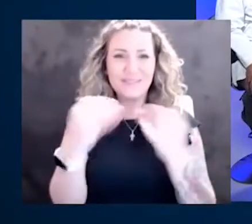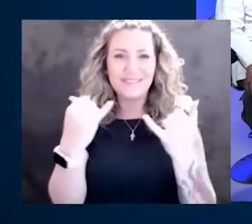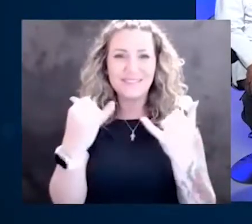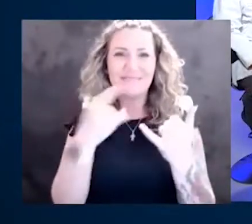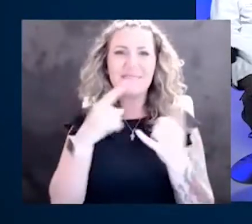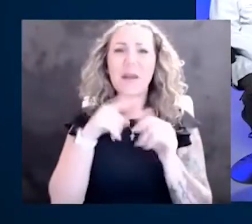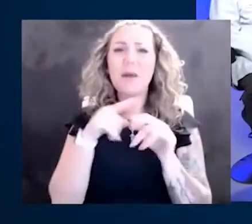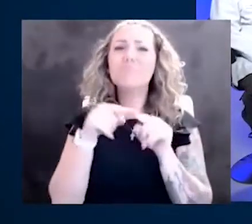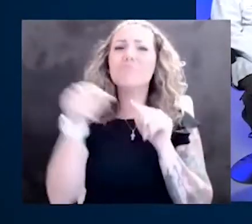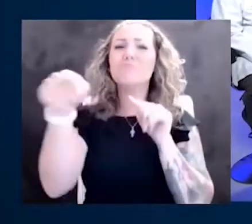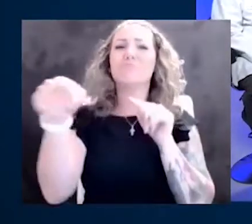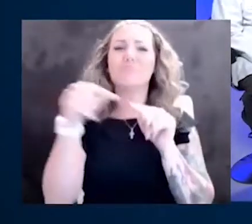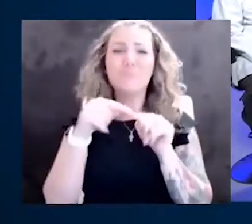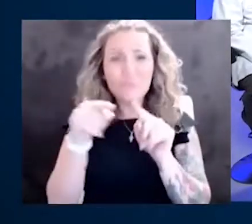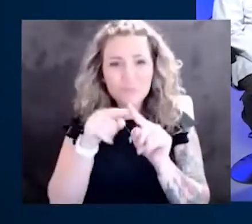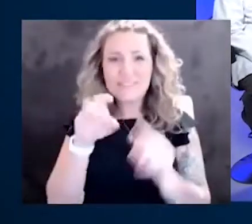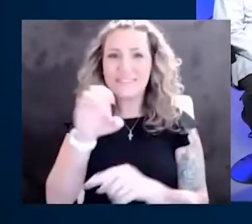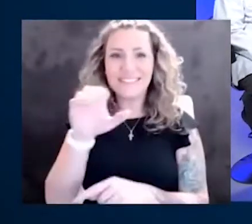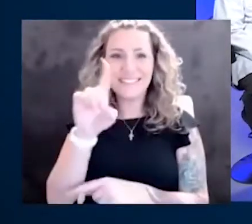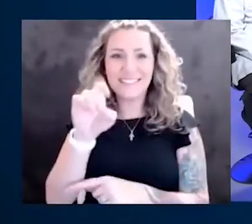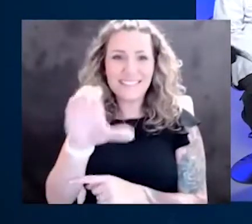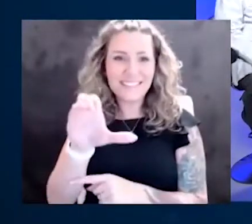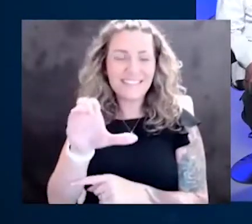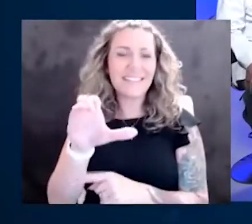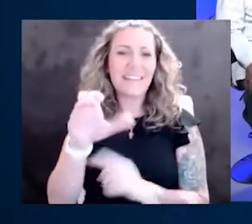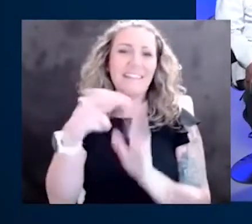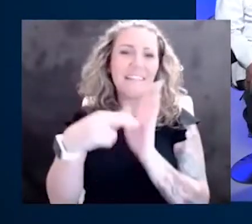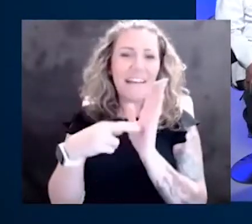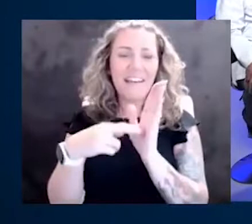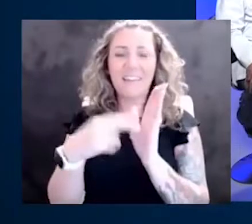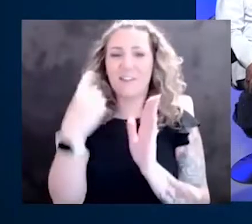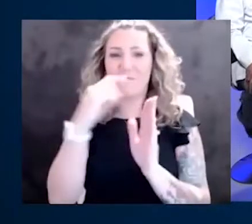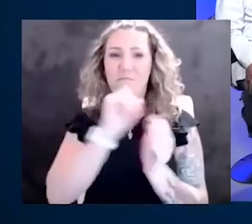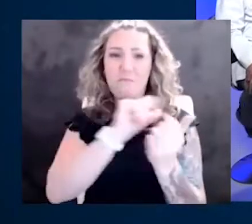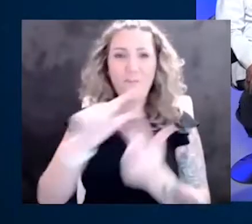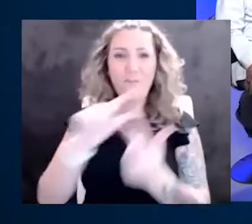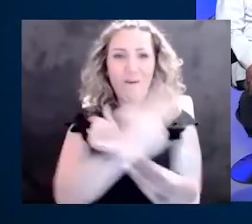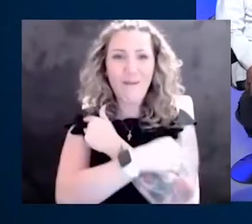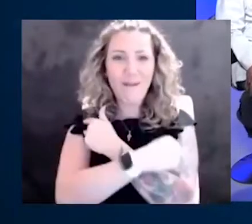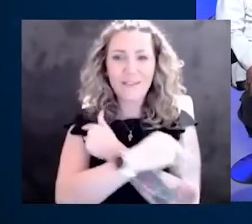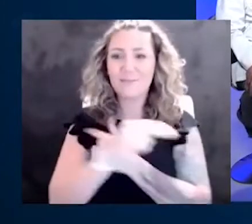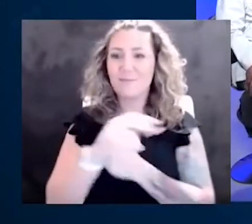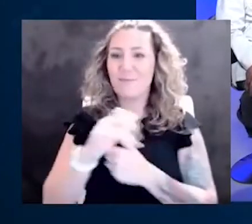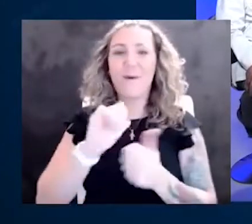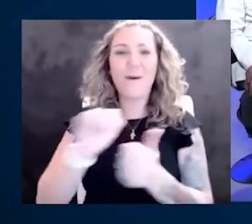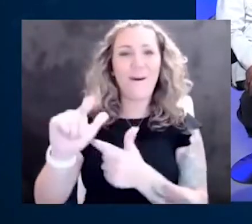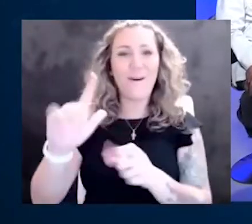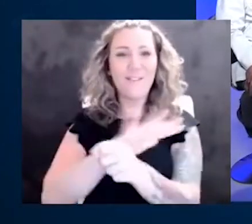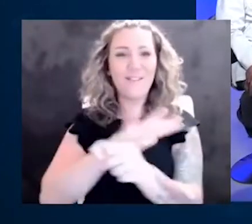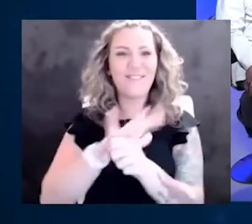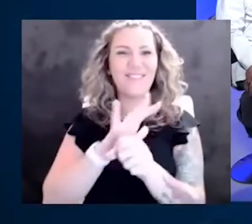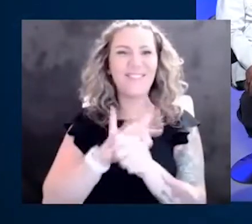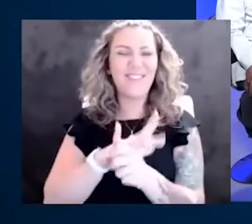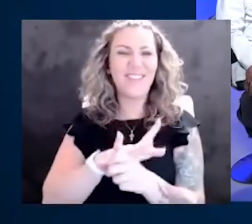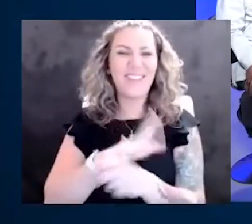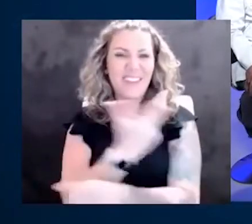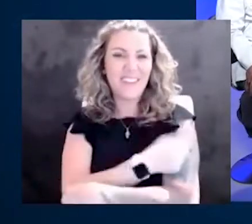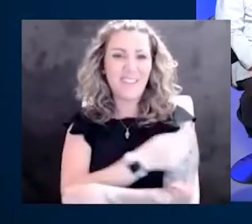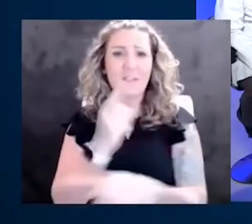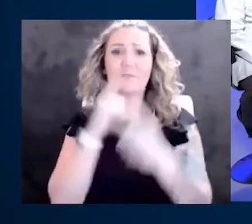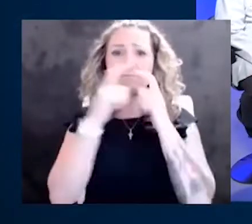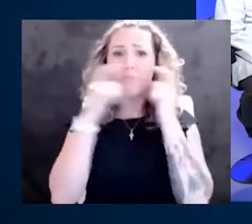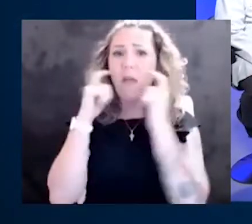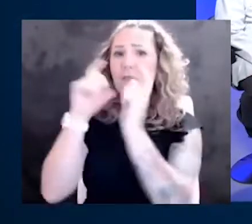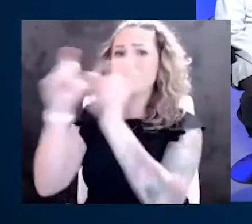the CDC guidelines for hospitals, and we have all been fully vaccinated. We wear our masks, but we take them off when we're here in the studio because we do have a